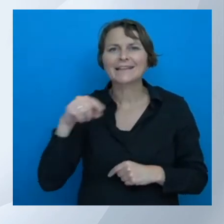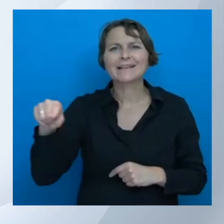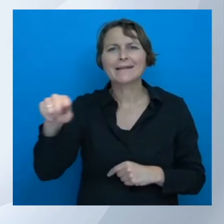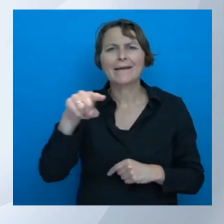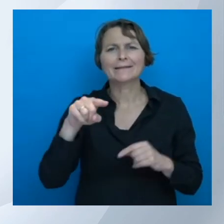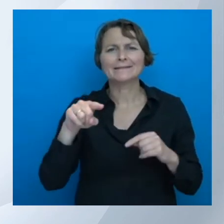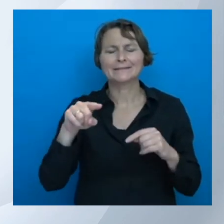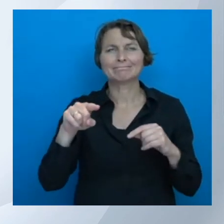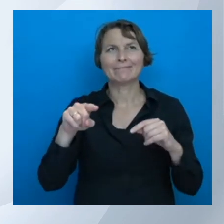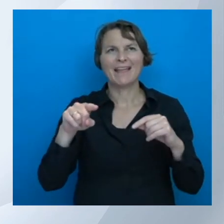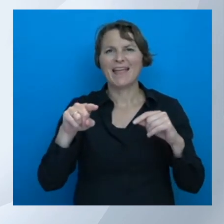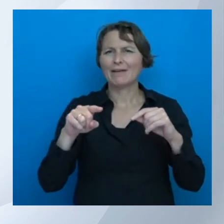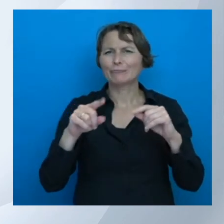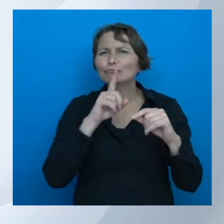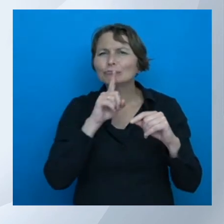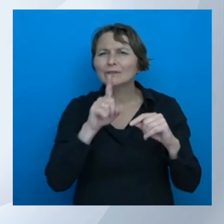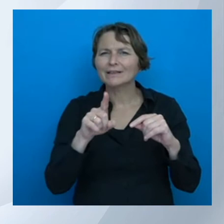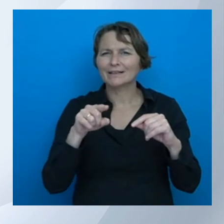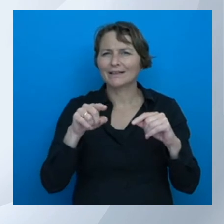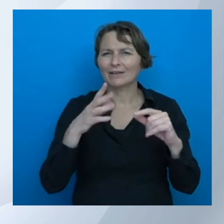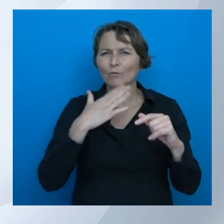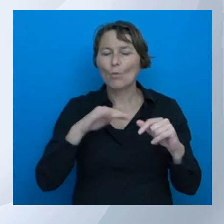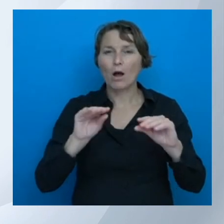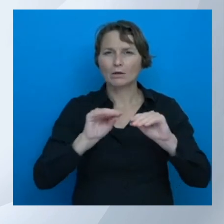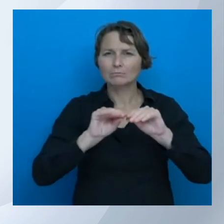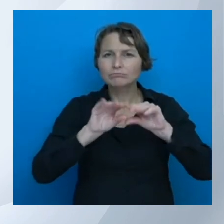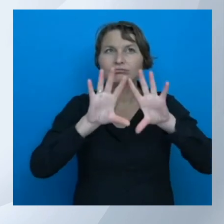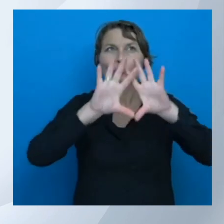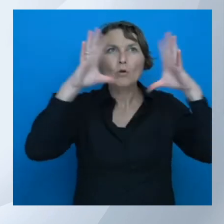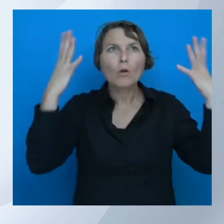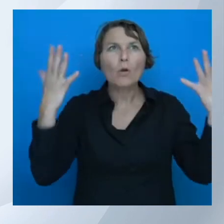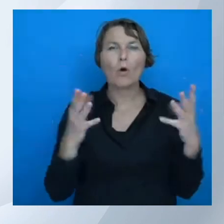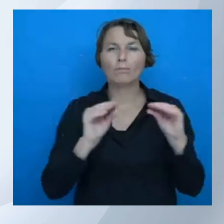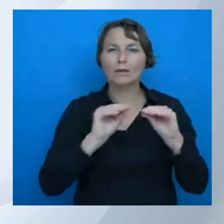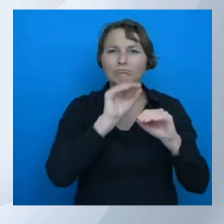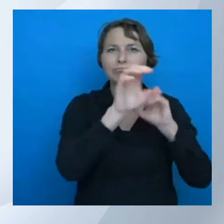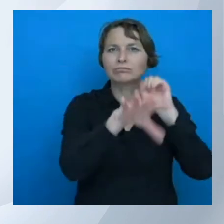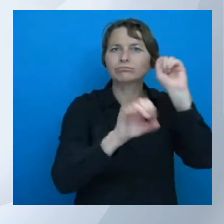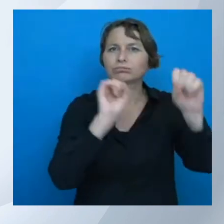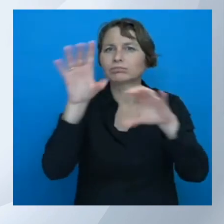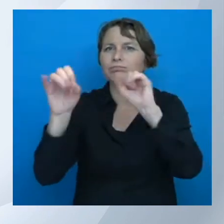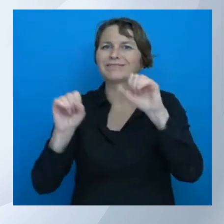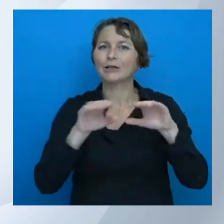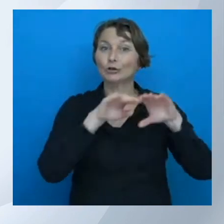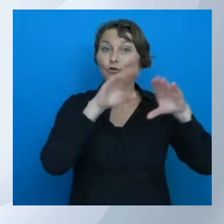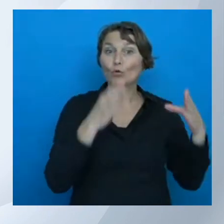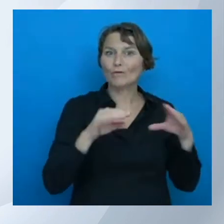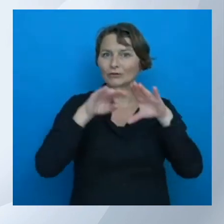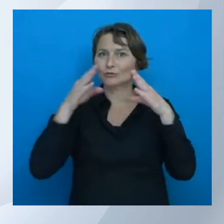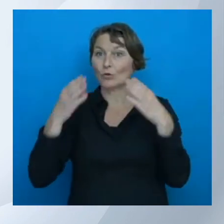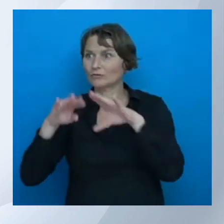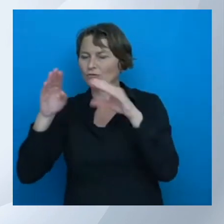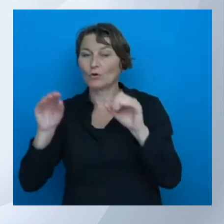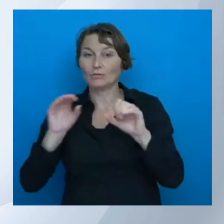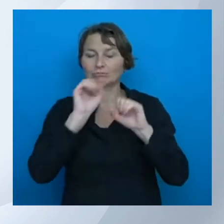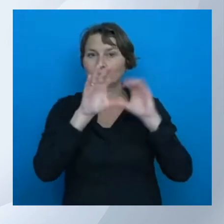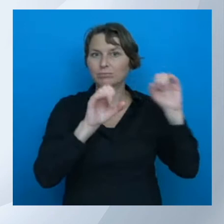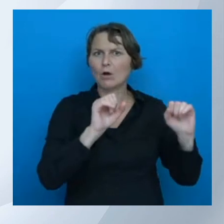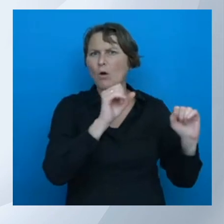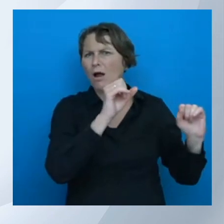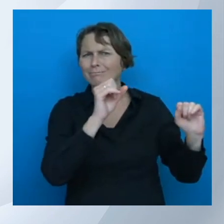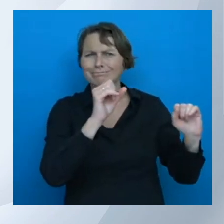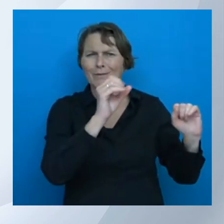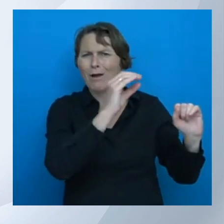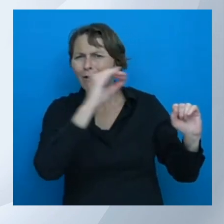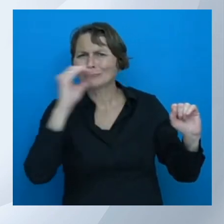a challenge. The cache invalidation is going to be no different. If we've got 50 servers all over the